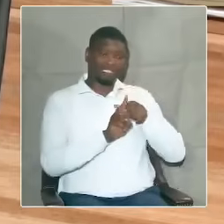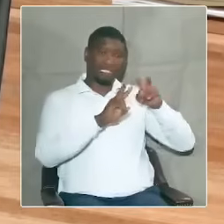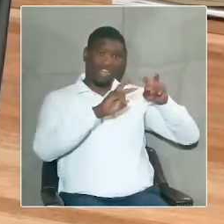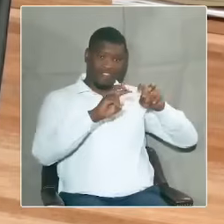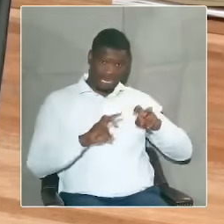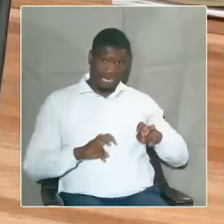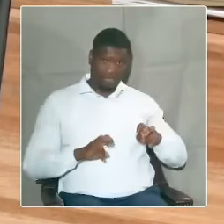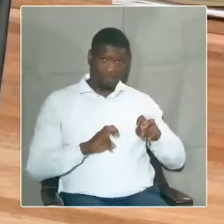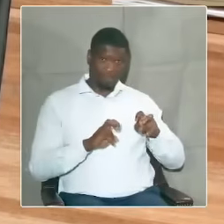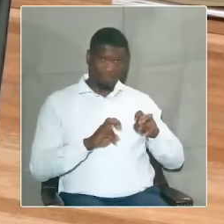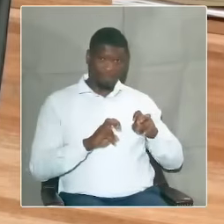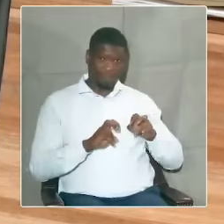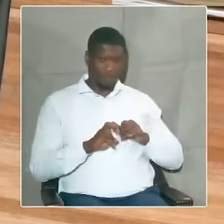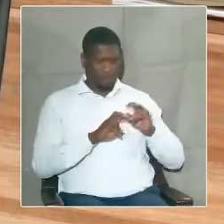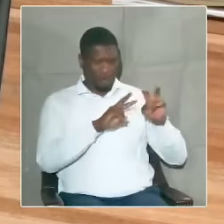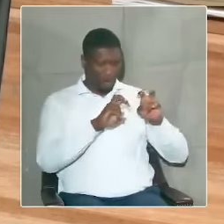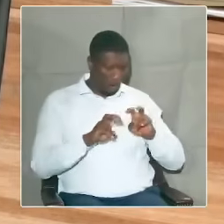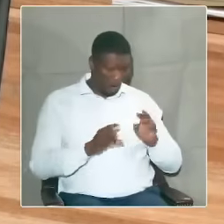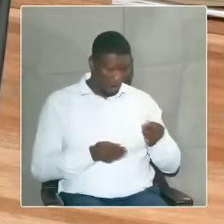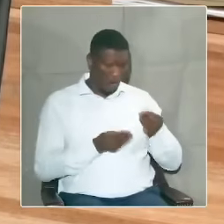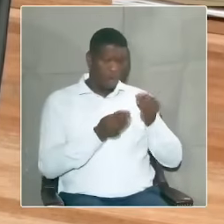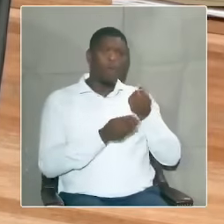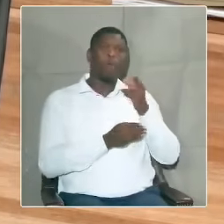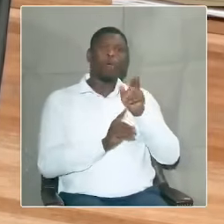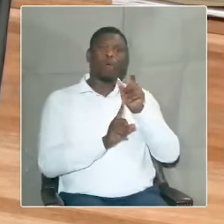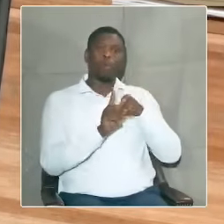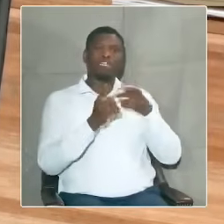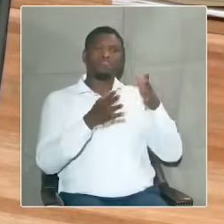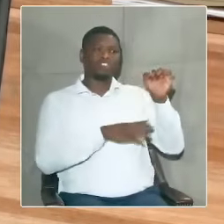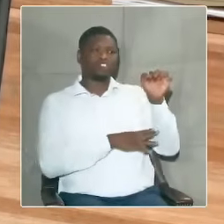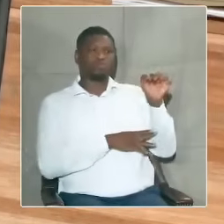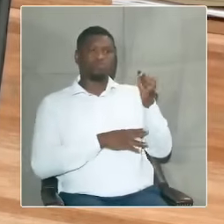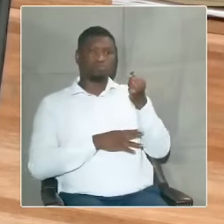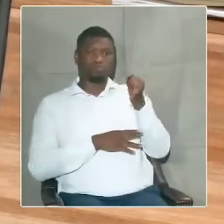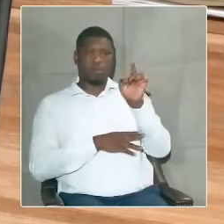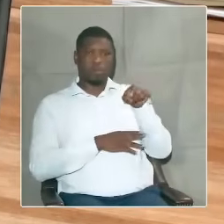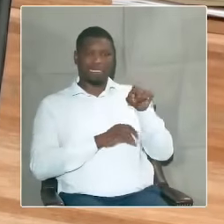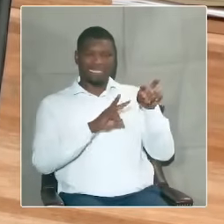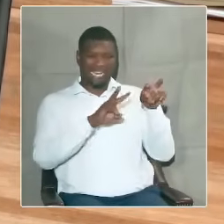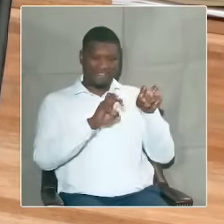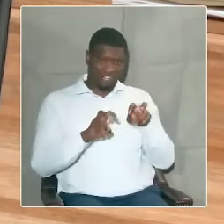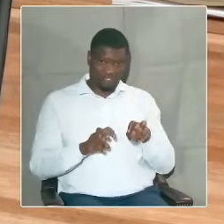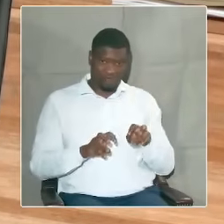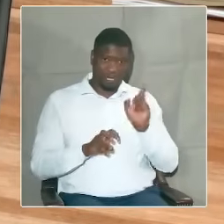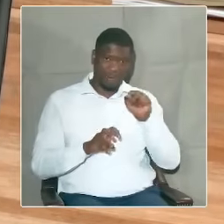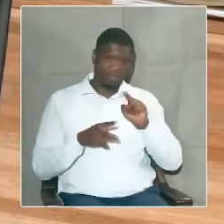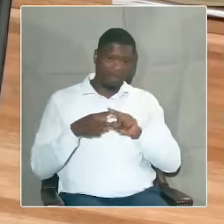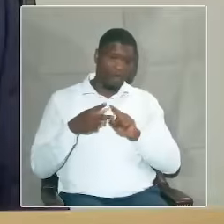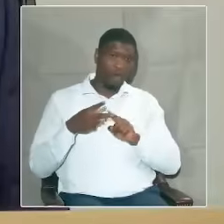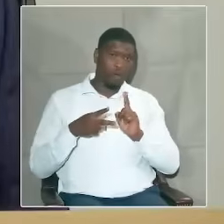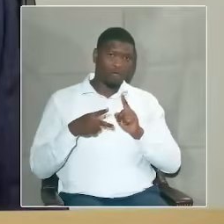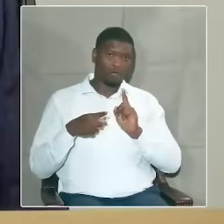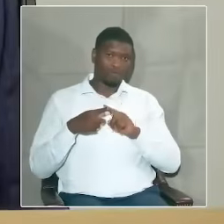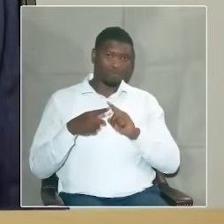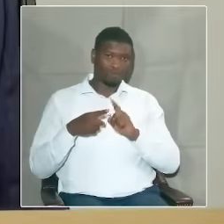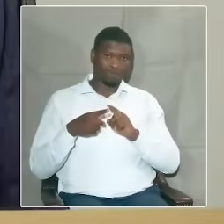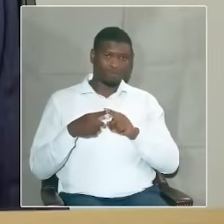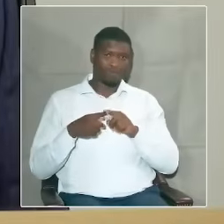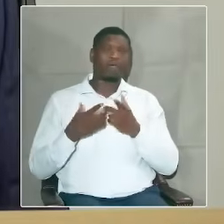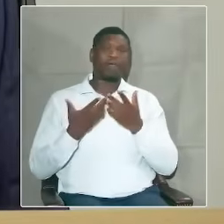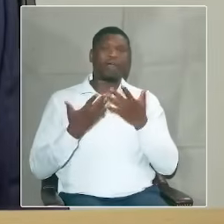look into, or the person that had been appointed to conduct this investigation, was alleged